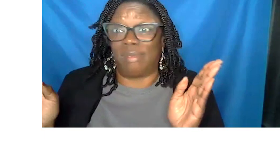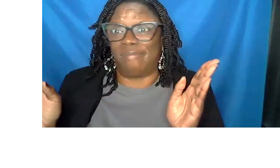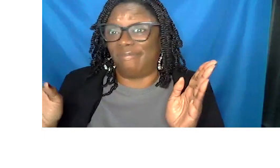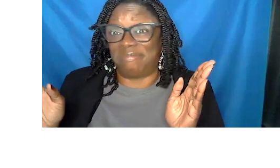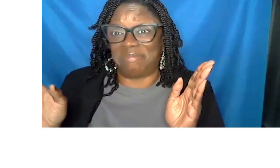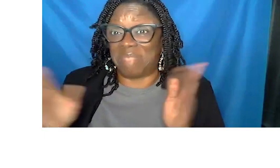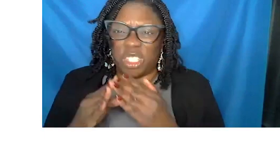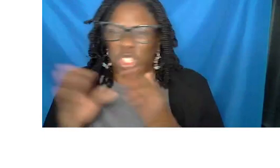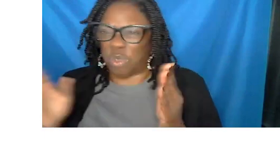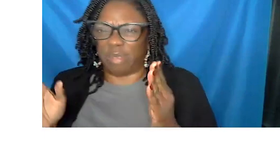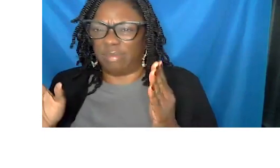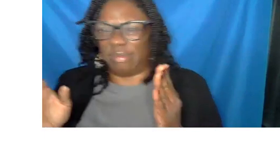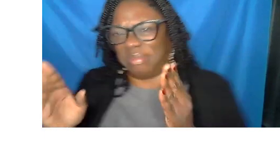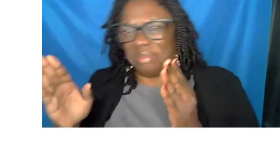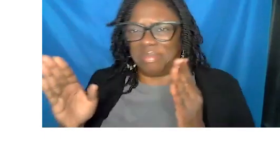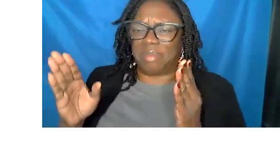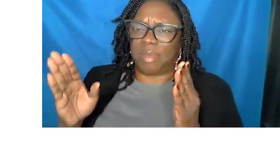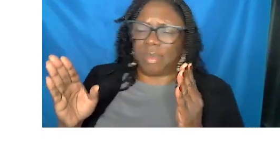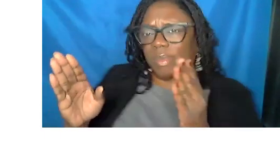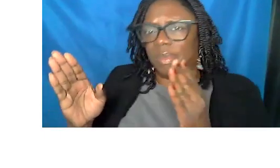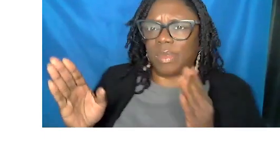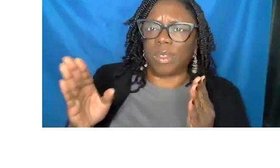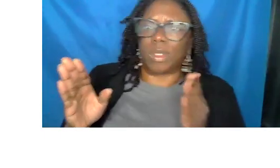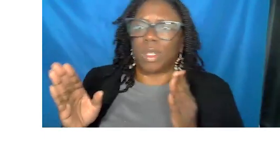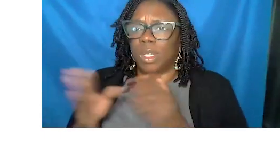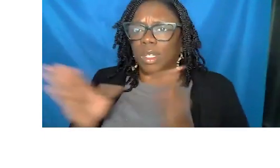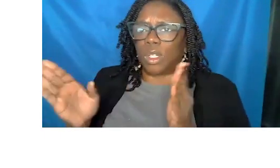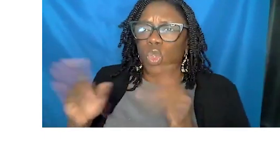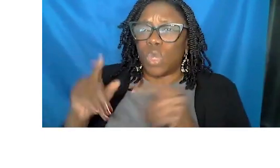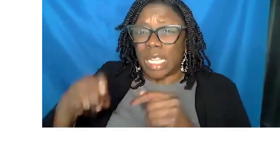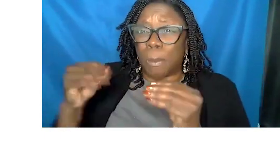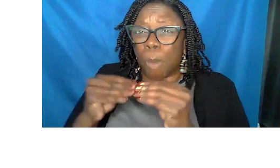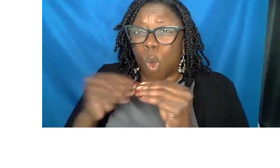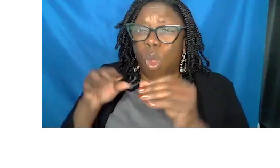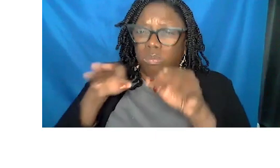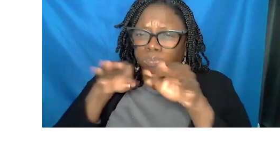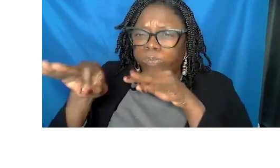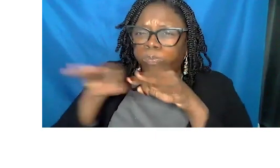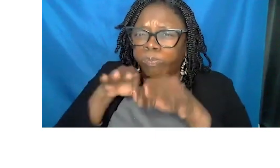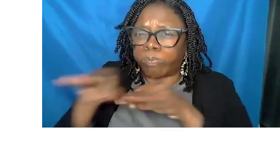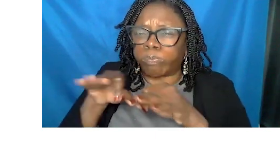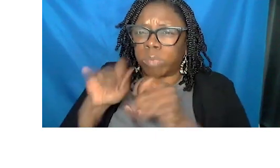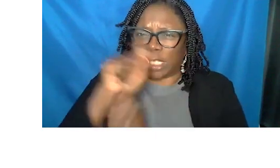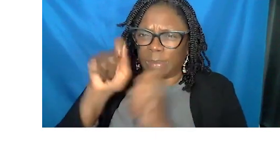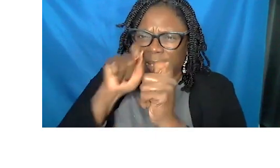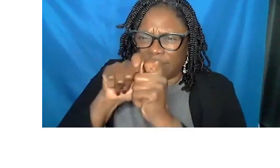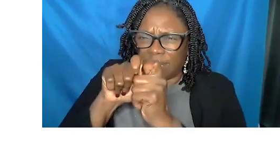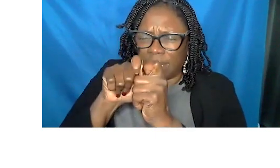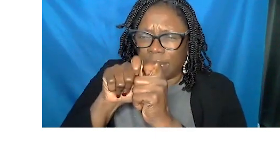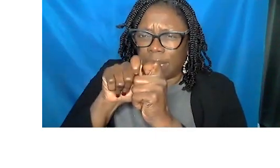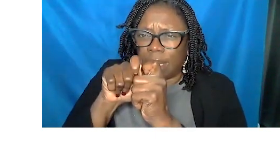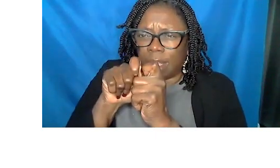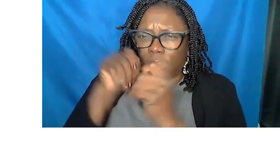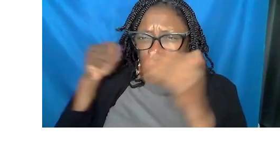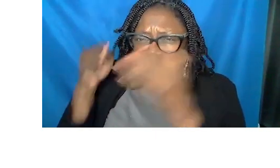And so like you mentioned, you usually have to give it more instructions to specifically focus in these content areas that you want